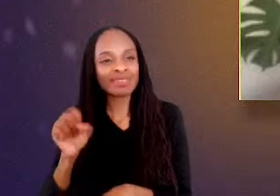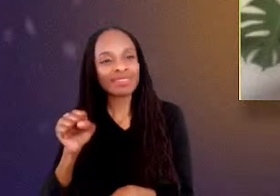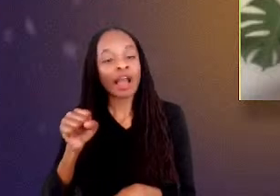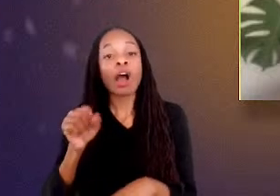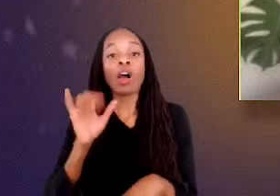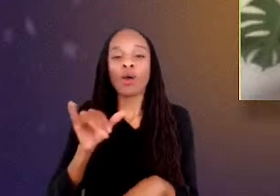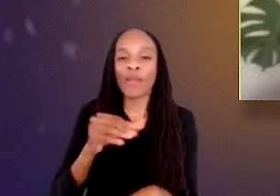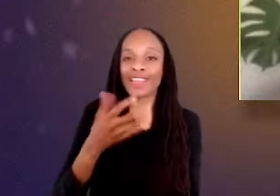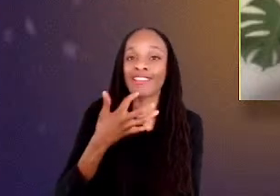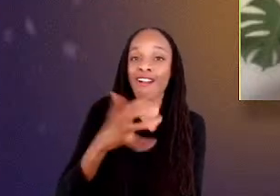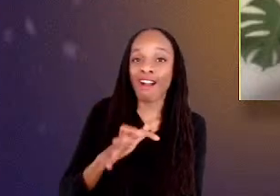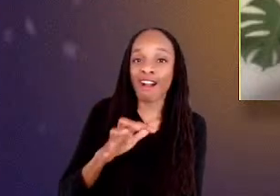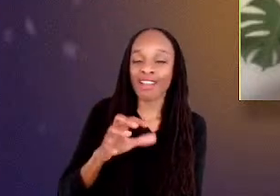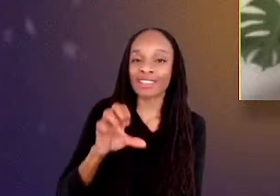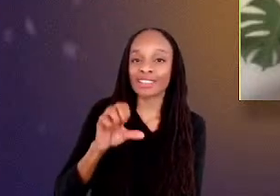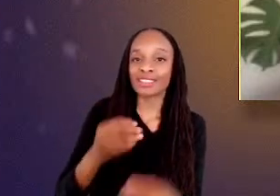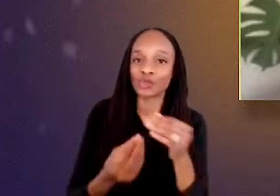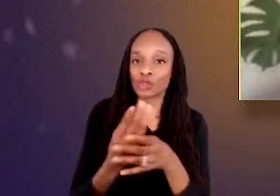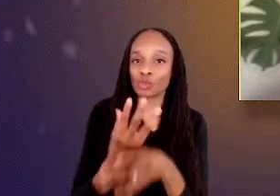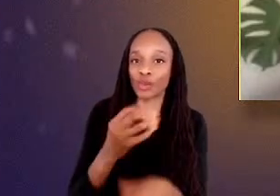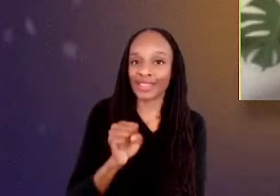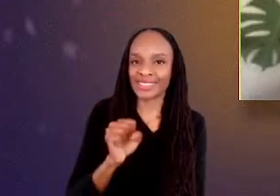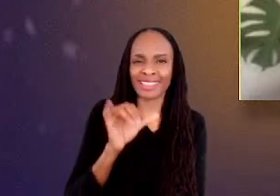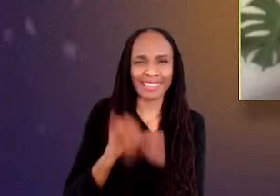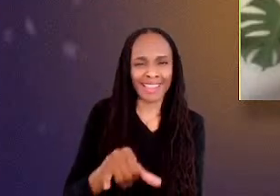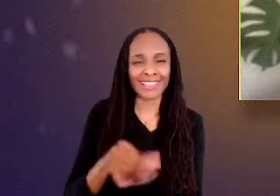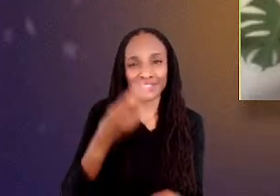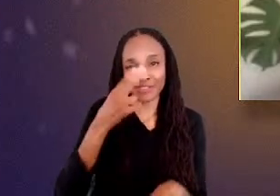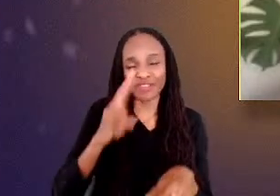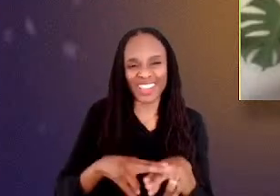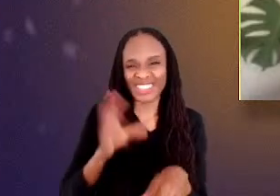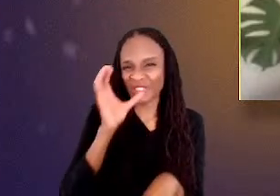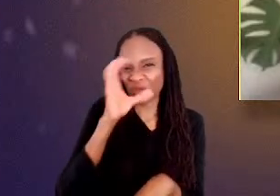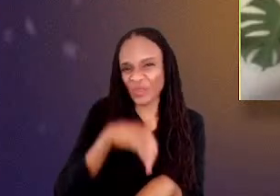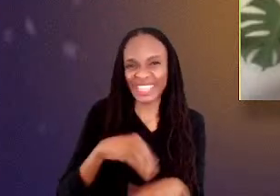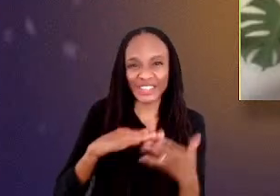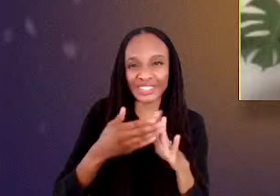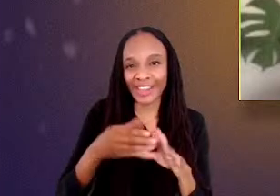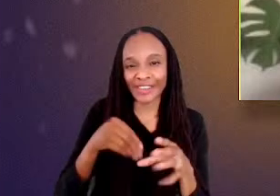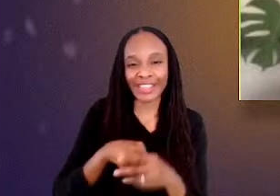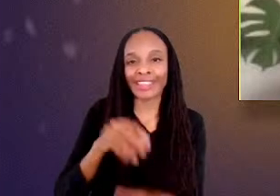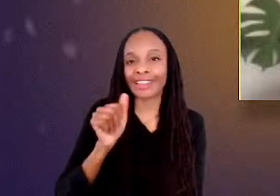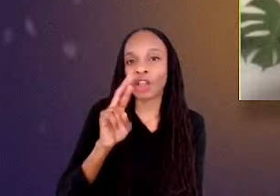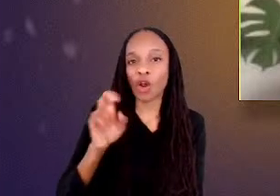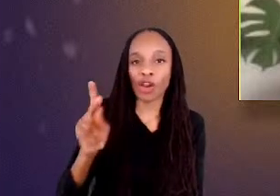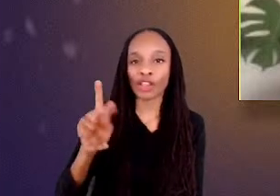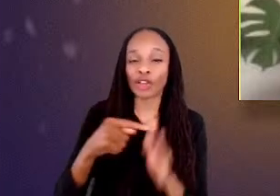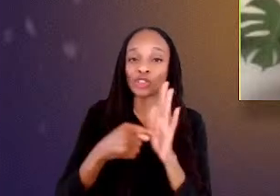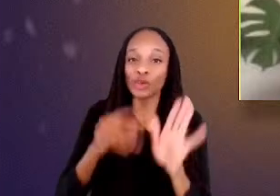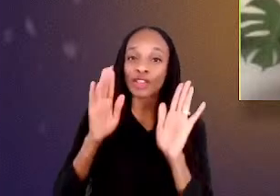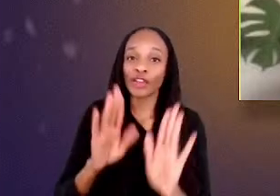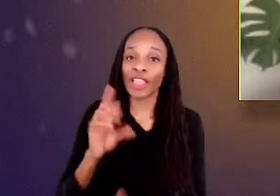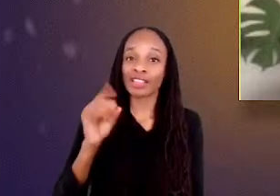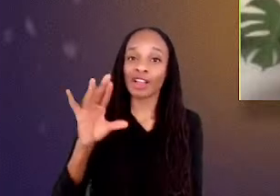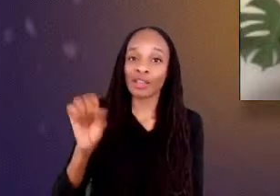And Hot Springs. Hot Springs is a blast. It's just, you know, weird little town in Arkansas showing great documentaries.